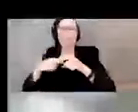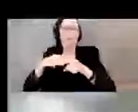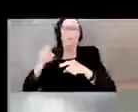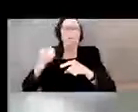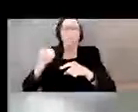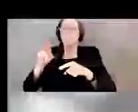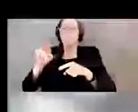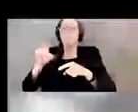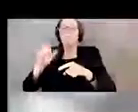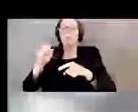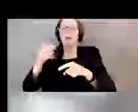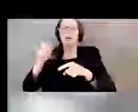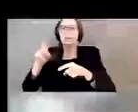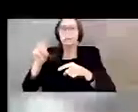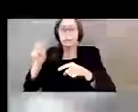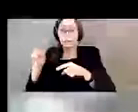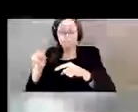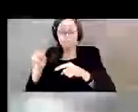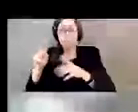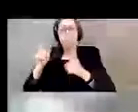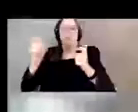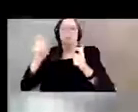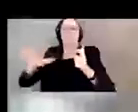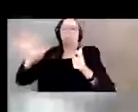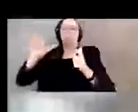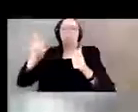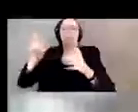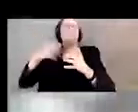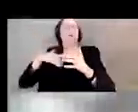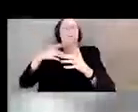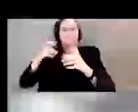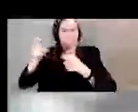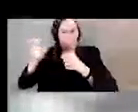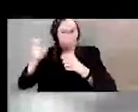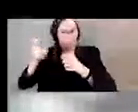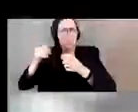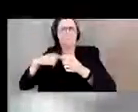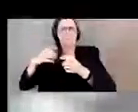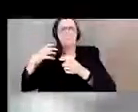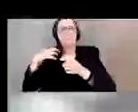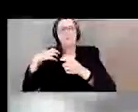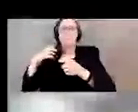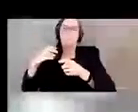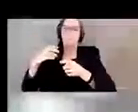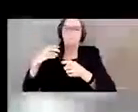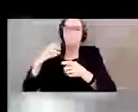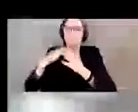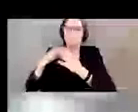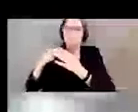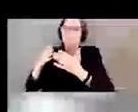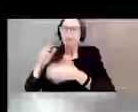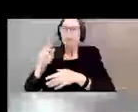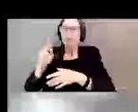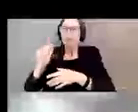the lead overall area, they've managed to control the capital city of Afghanistan,